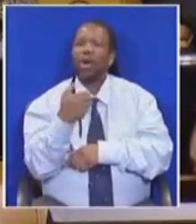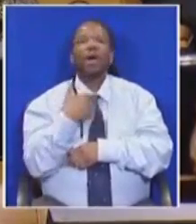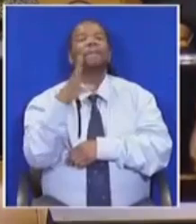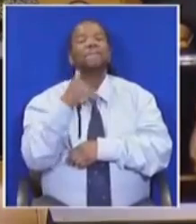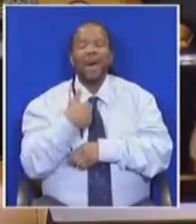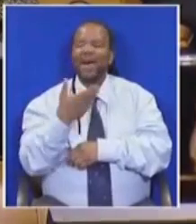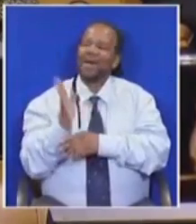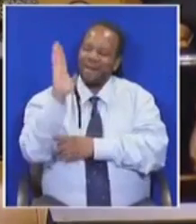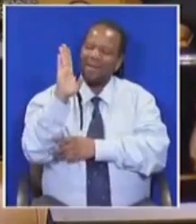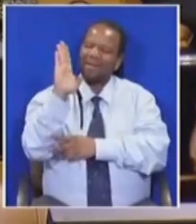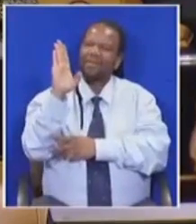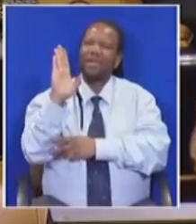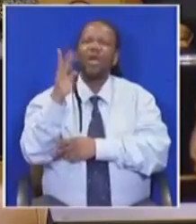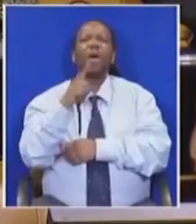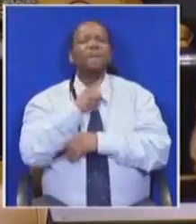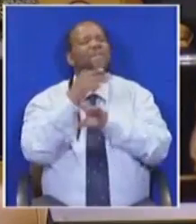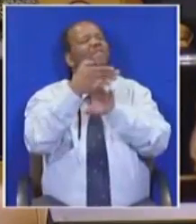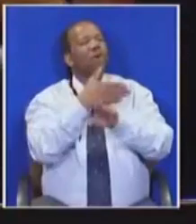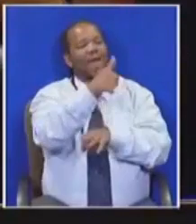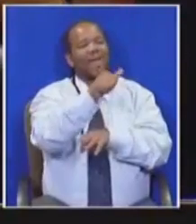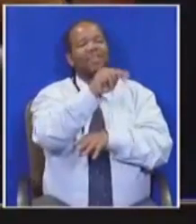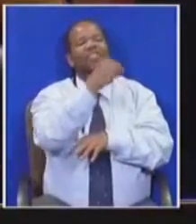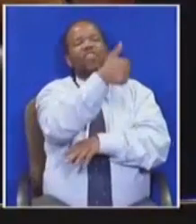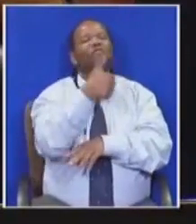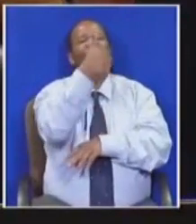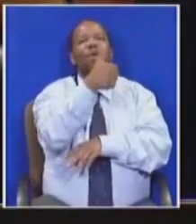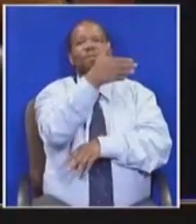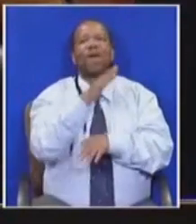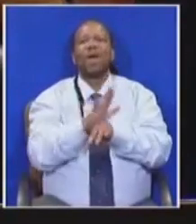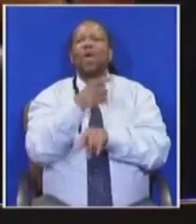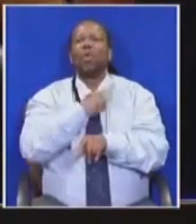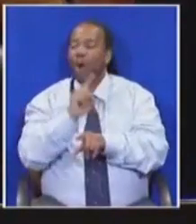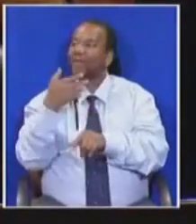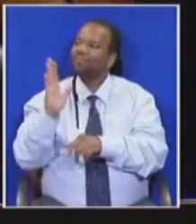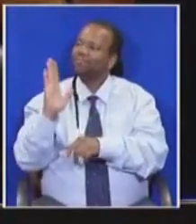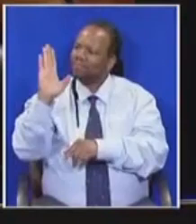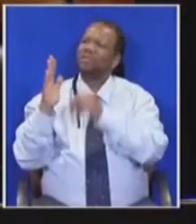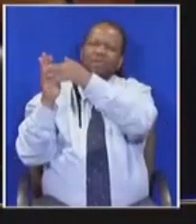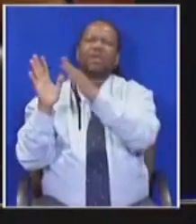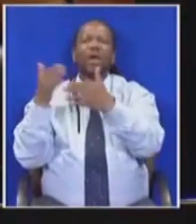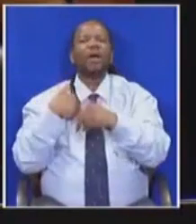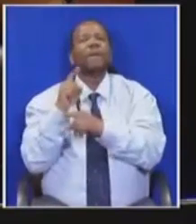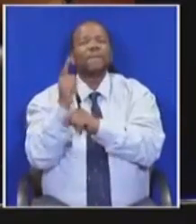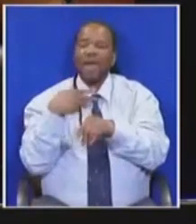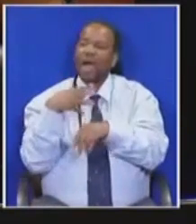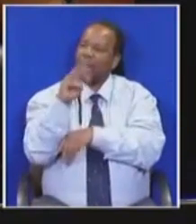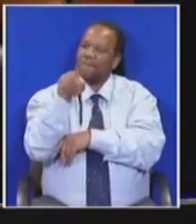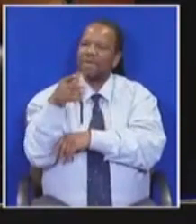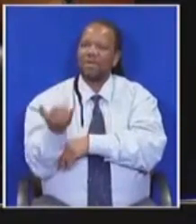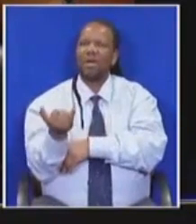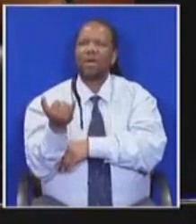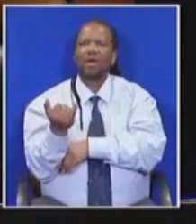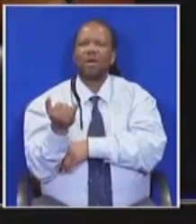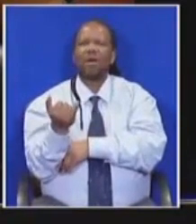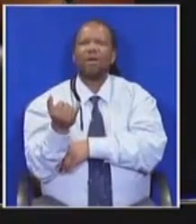hand recognizing up you. I've before told you. the chief whip Take of your the seat, ANC. Honorable Shope. Yeah, please recognize me as well. I'm the member of this house Take as well. your seat, him.